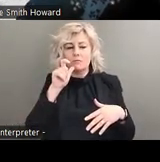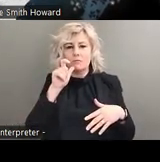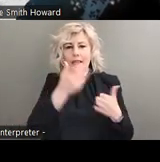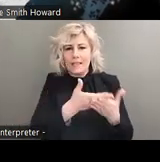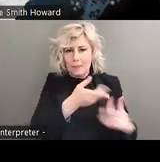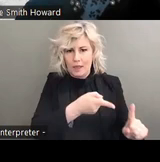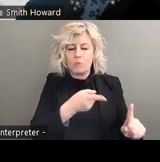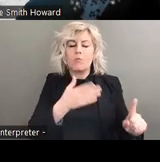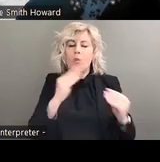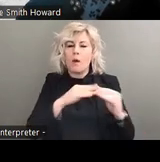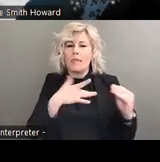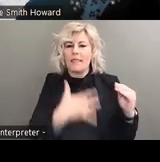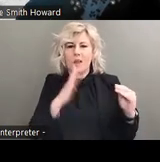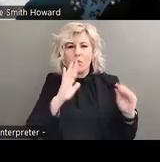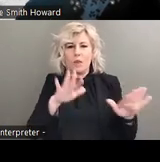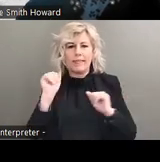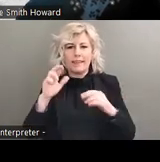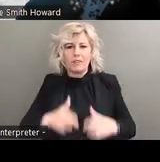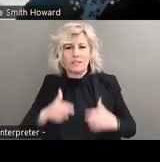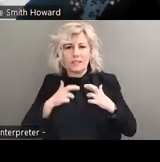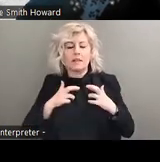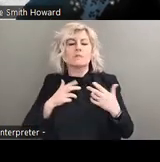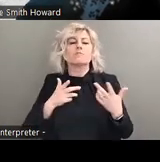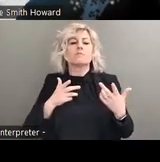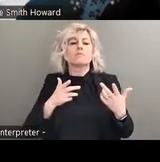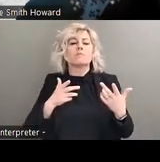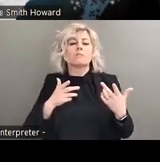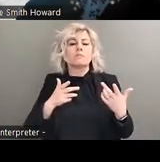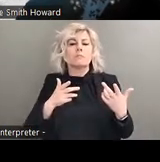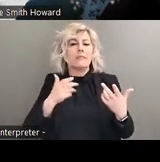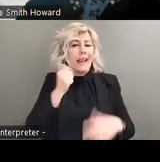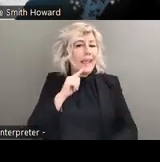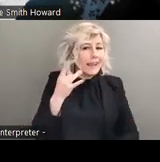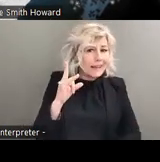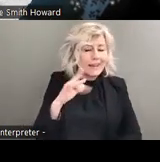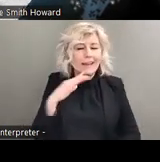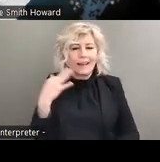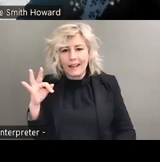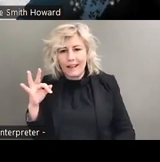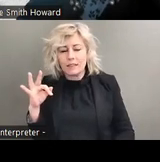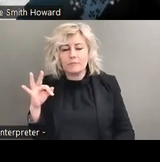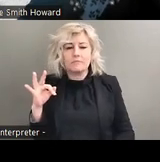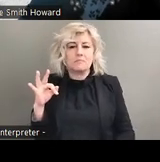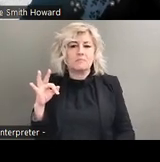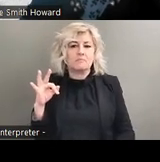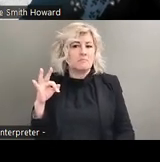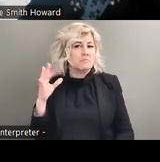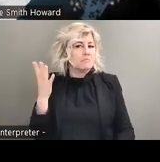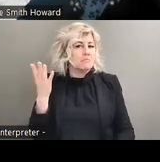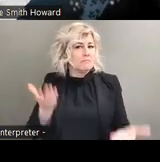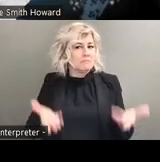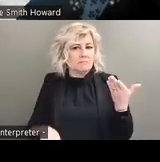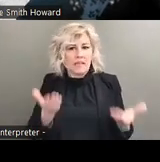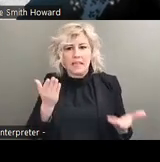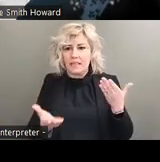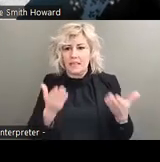likely leave residential. If they're in foster care, they'll leave residential at 18, 19. They may or may not be